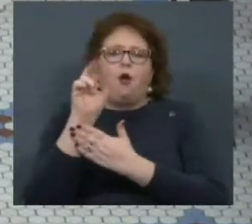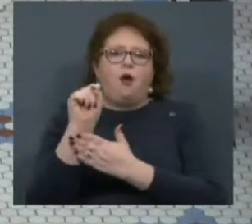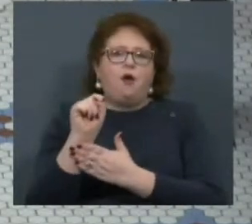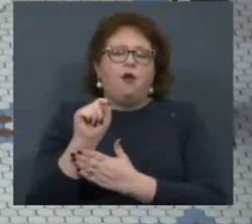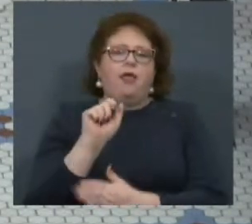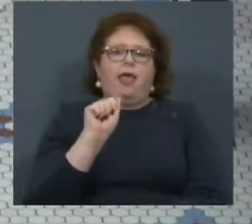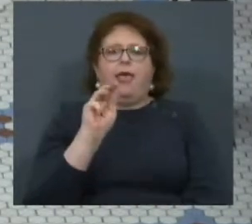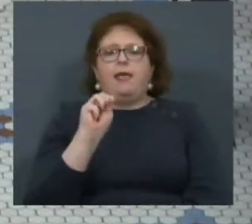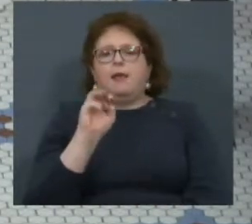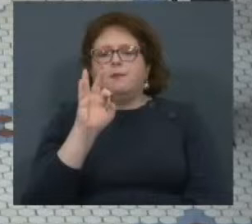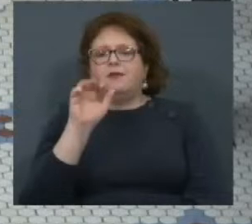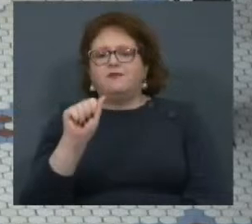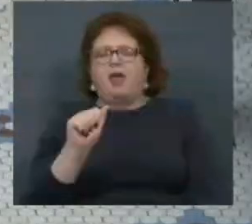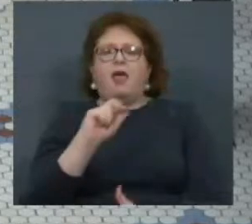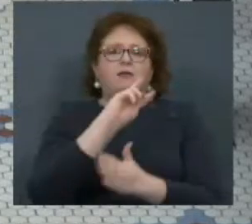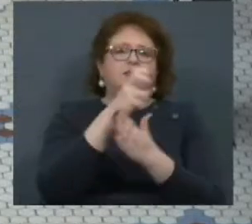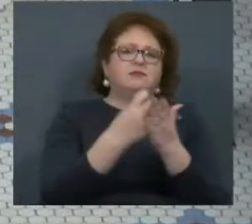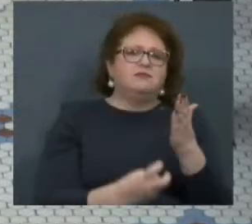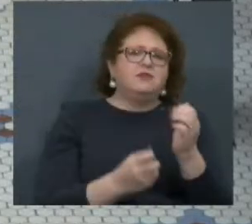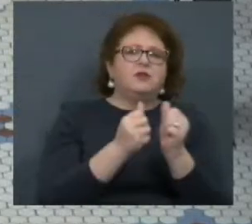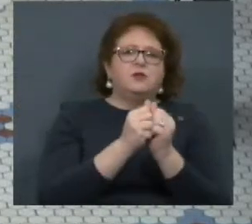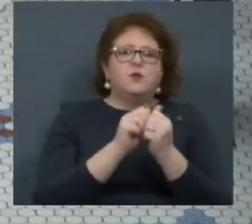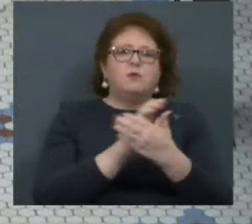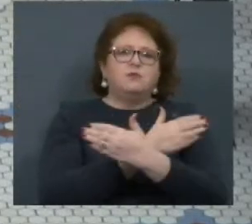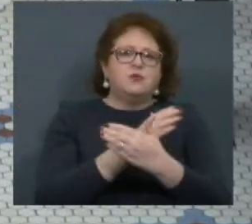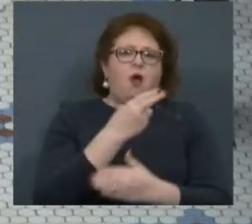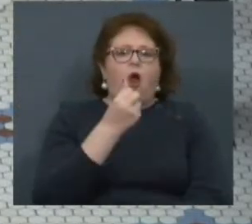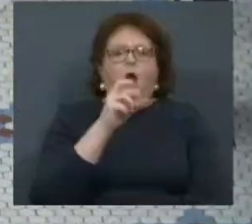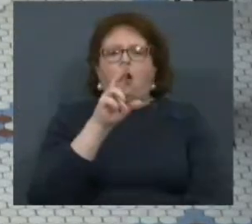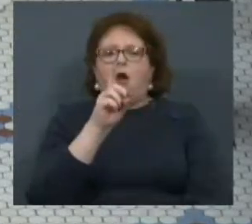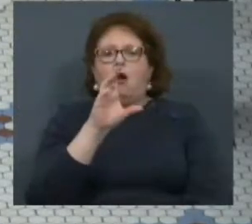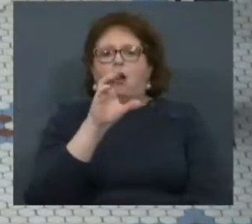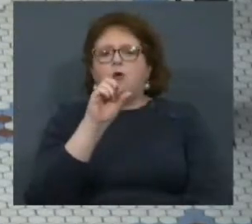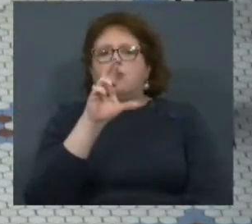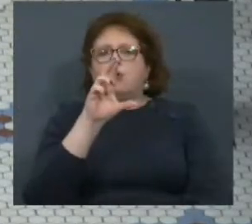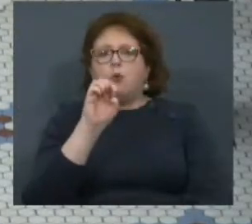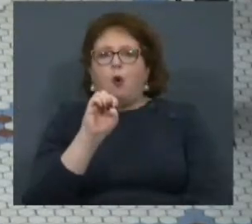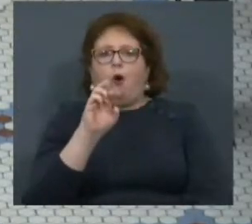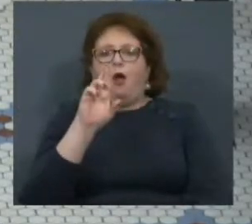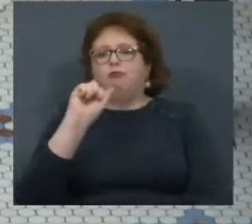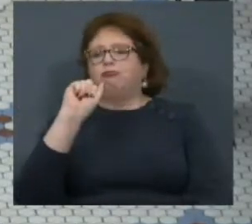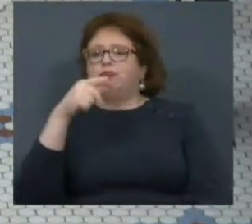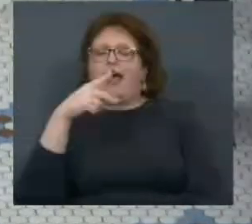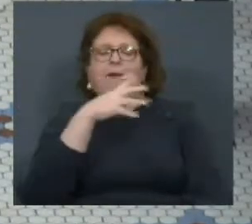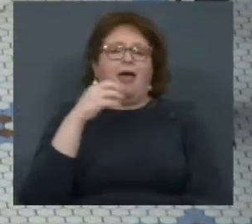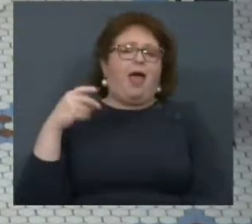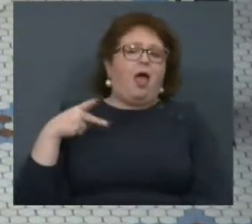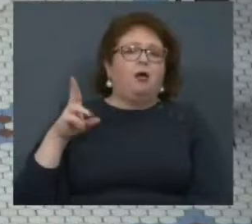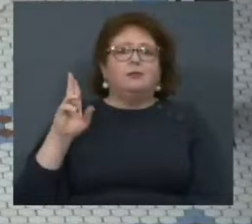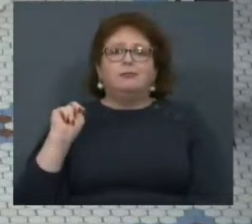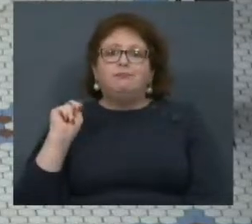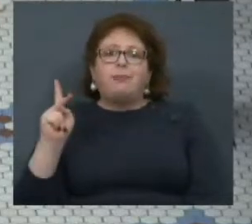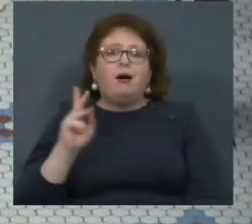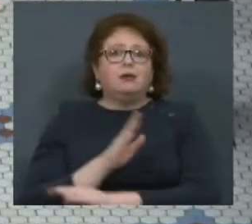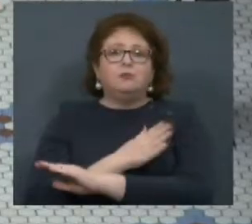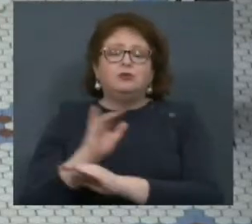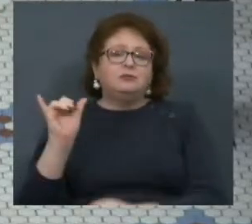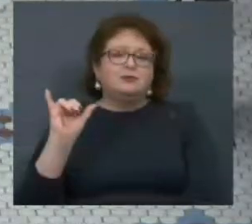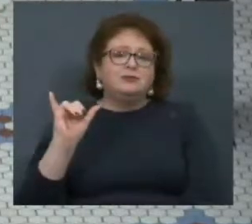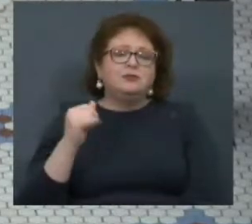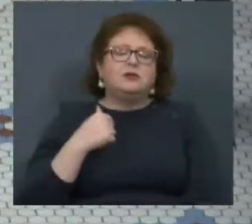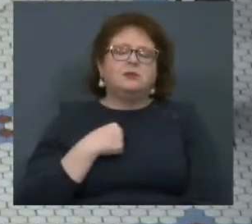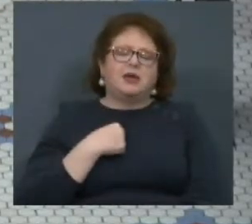immersed myself in live music scenes spanning from hardcore rap and punk. But I've also seen the